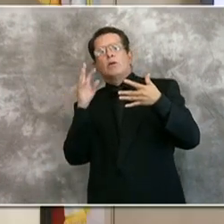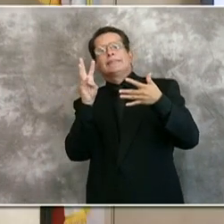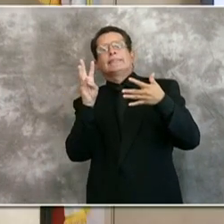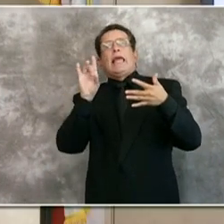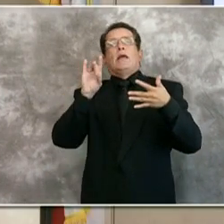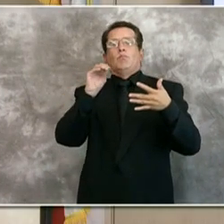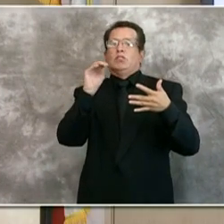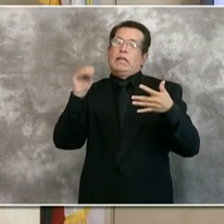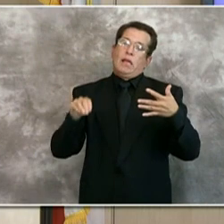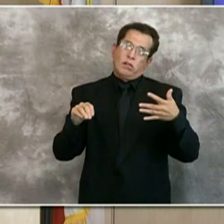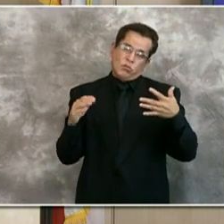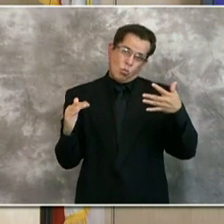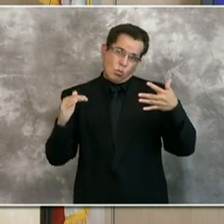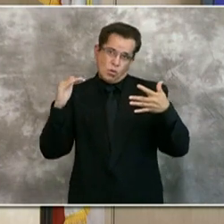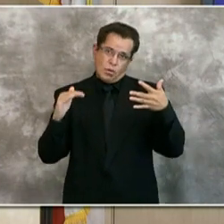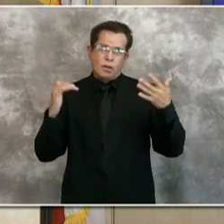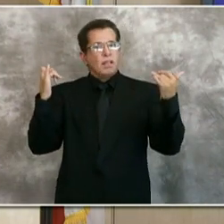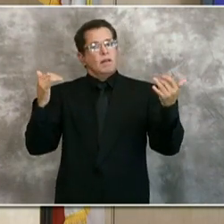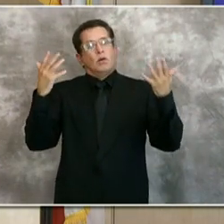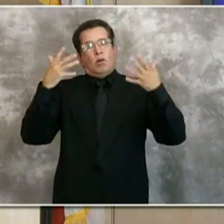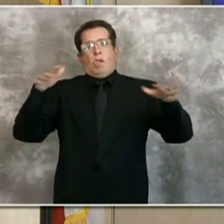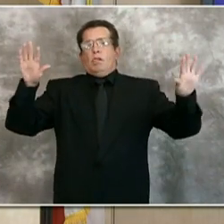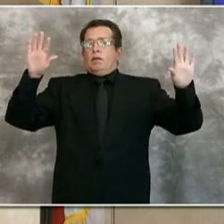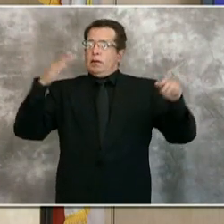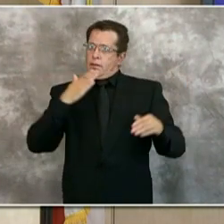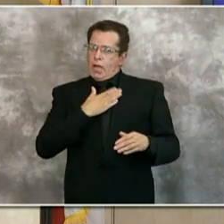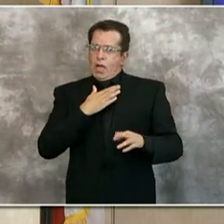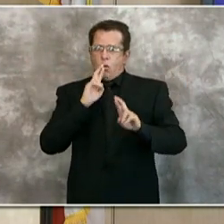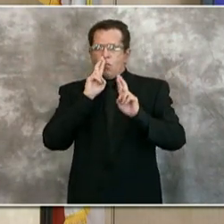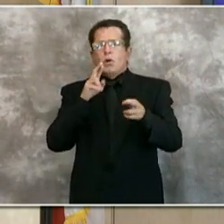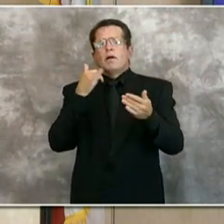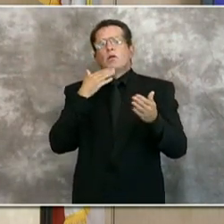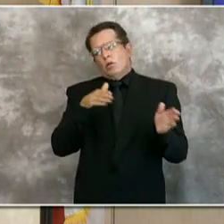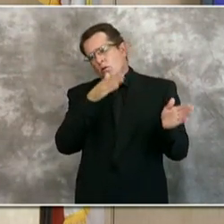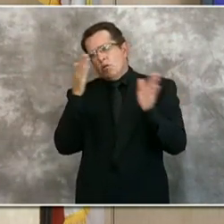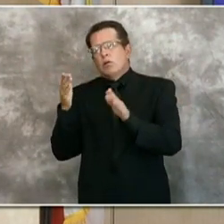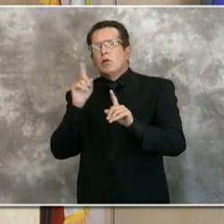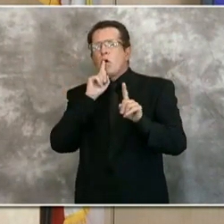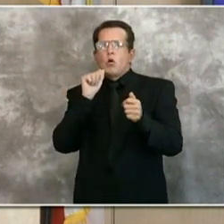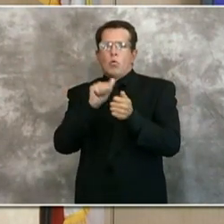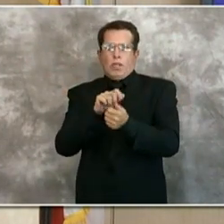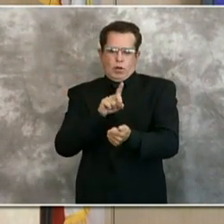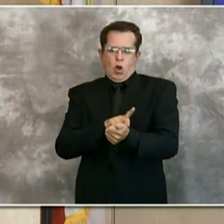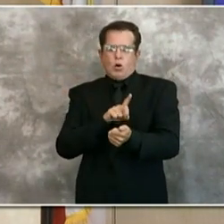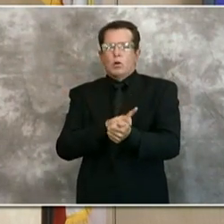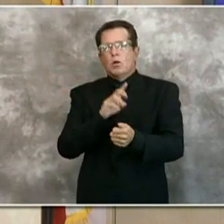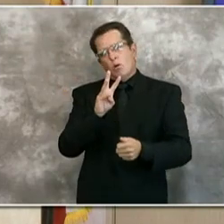That concludes my section of the report. I'll now turn it over to Dr. Wooten for a public health officer's update.